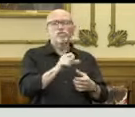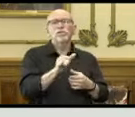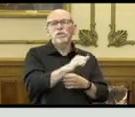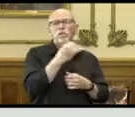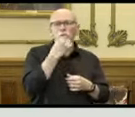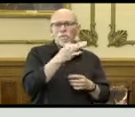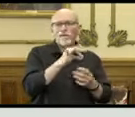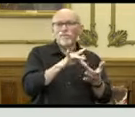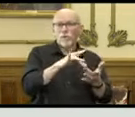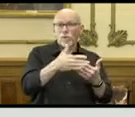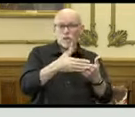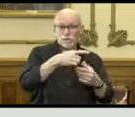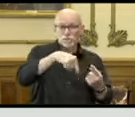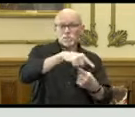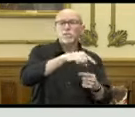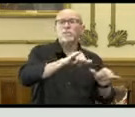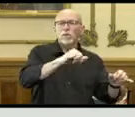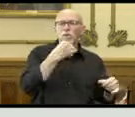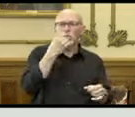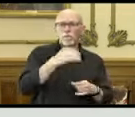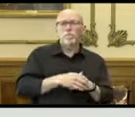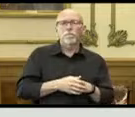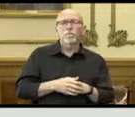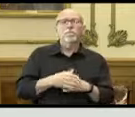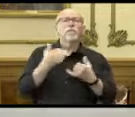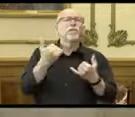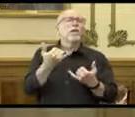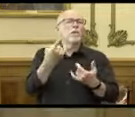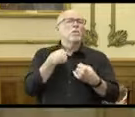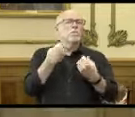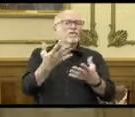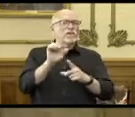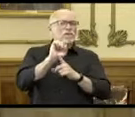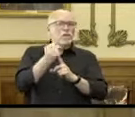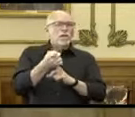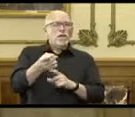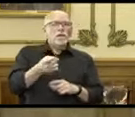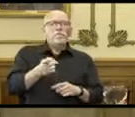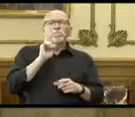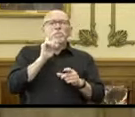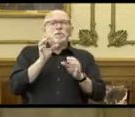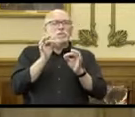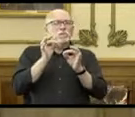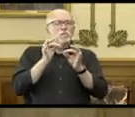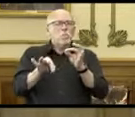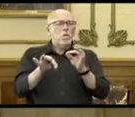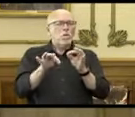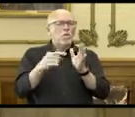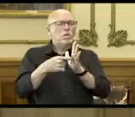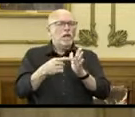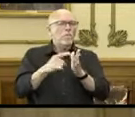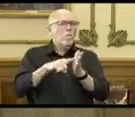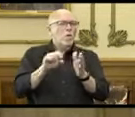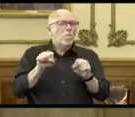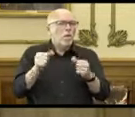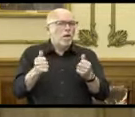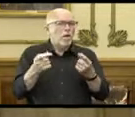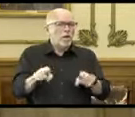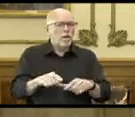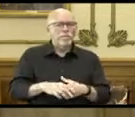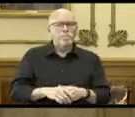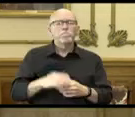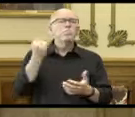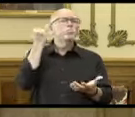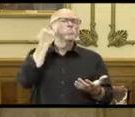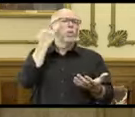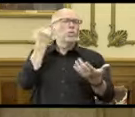contact. Now, let me walk you through a scenario. This is a simplified example of what may occur. So